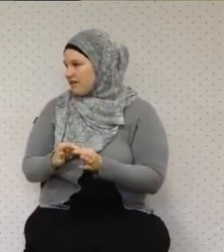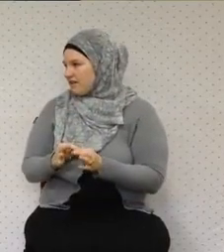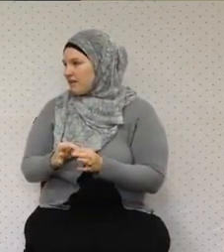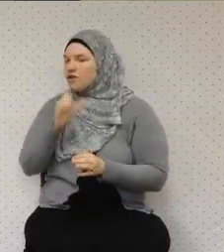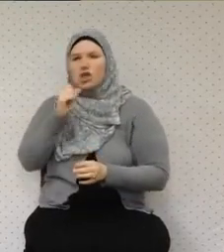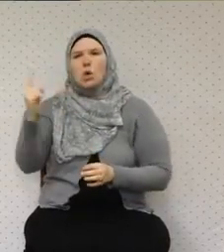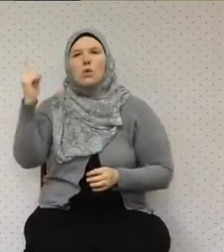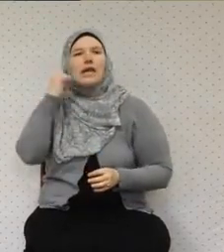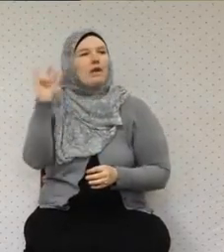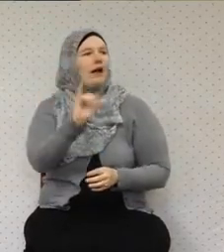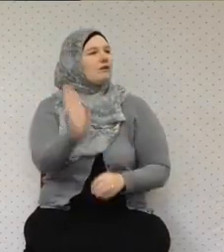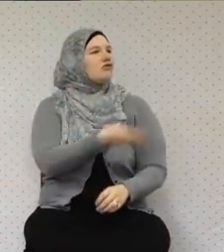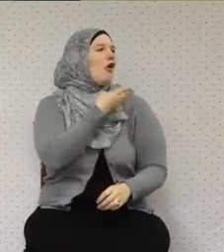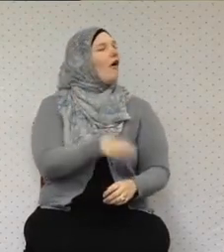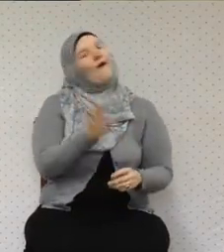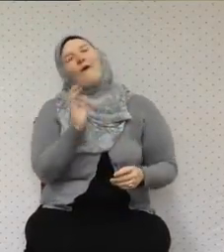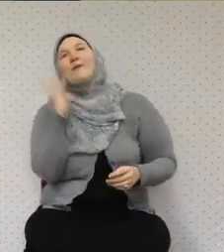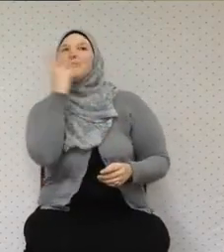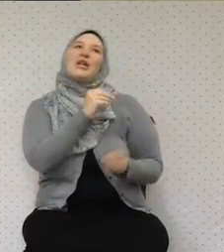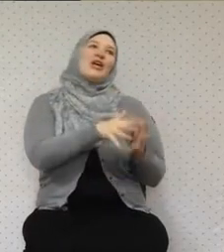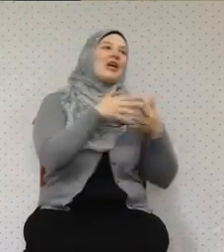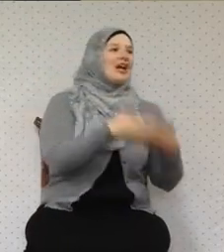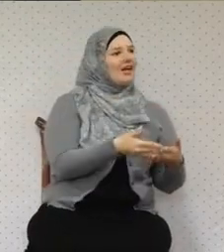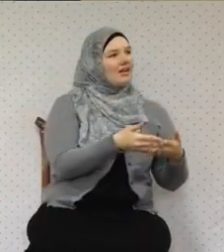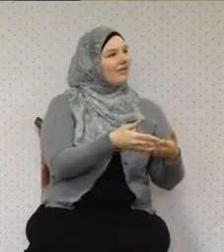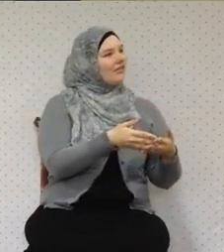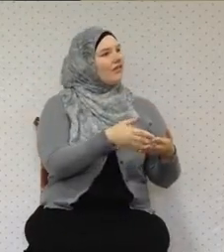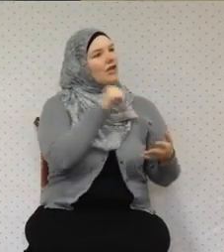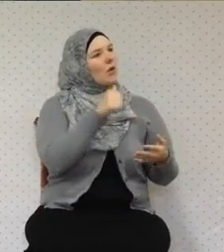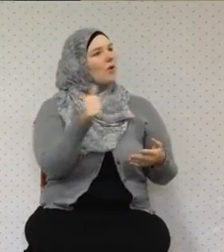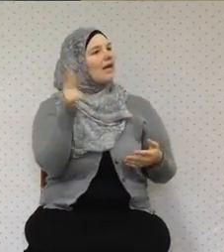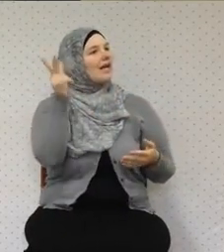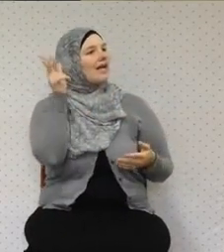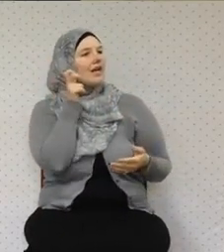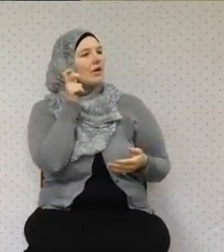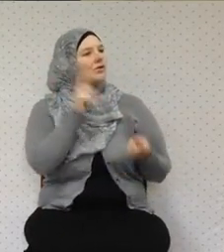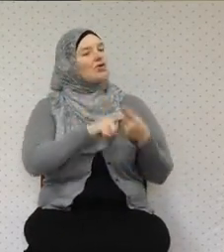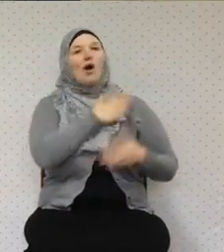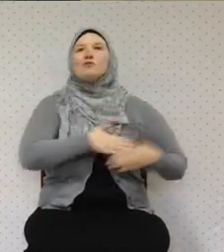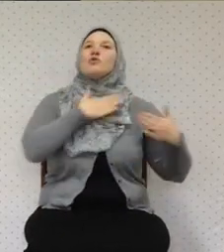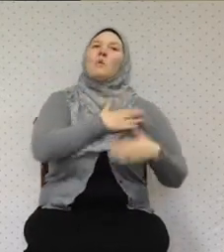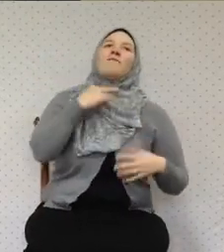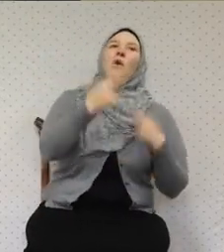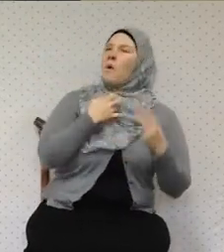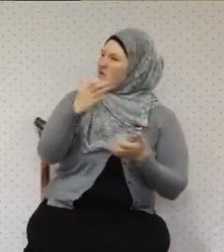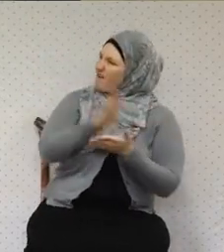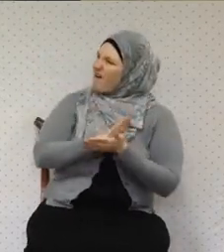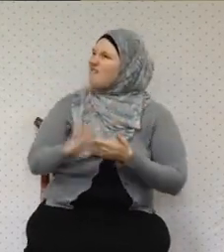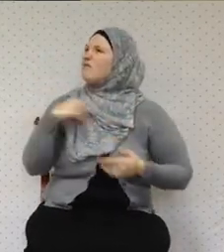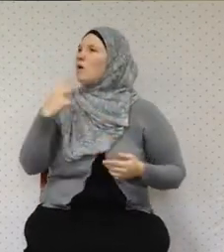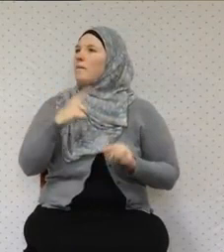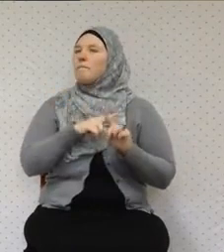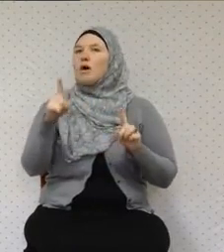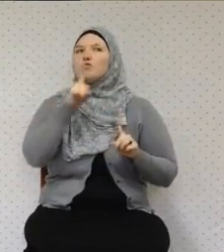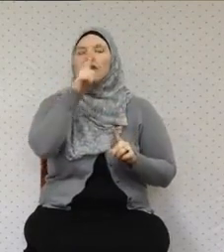They don't hear it like a song. They don't hear it like in a sheed. They don't hear it to enjoy the voice, but to